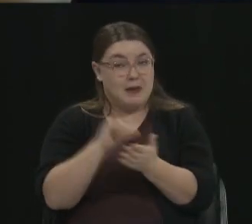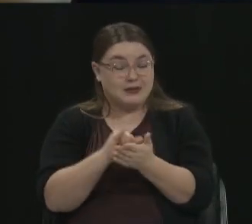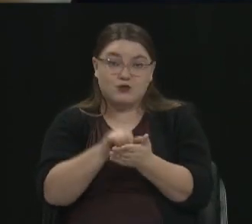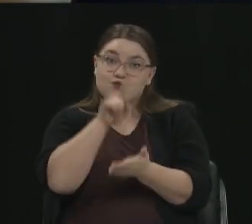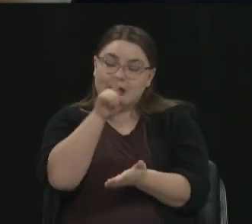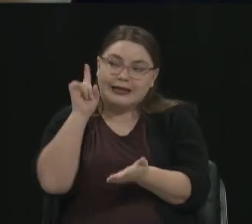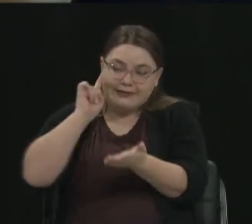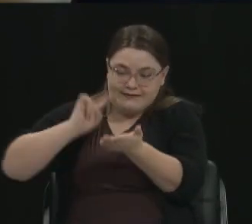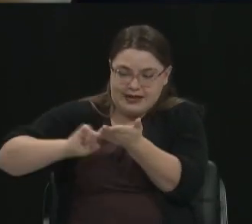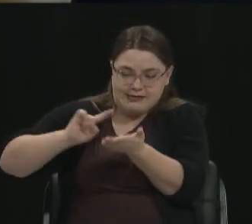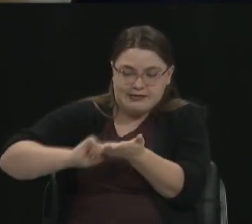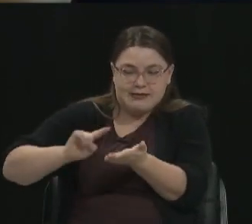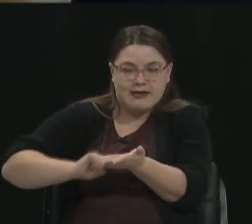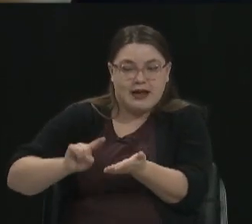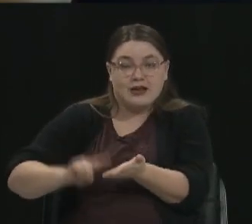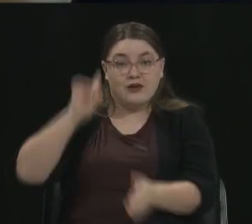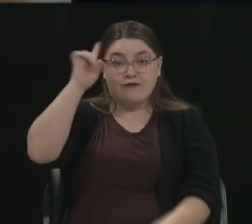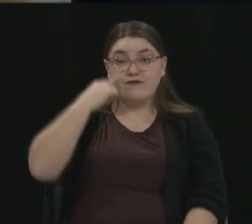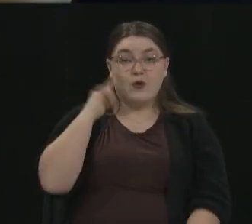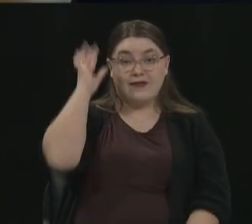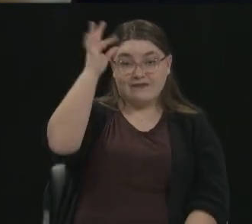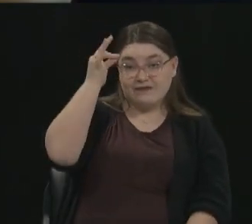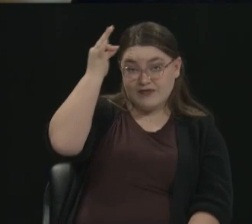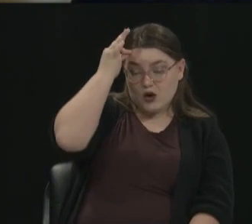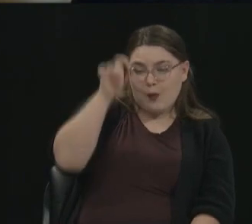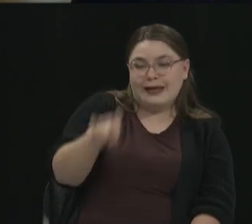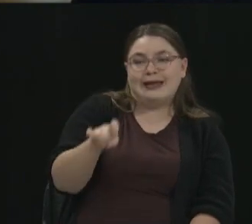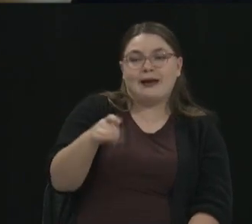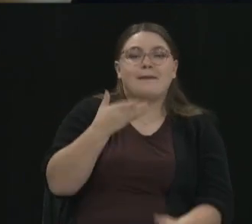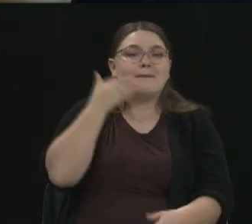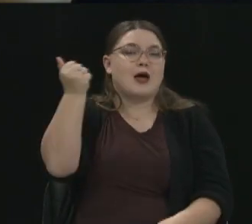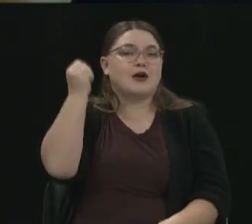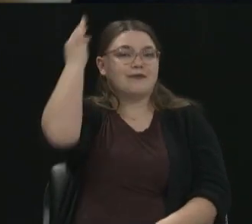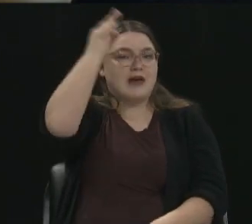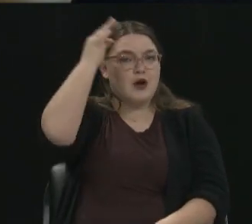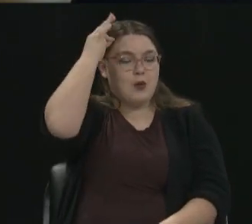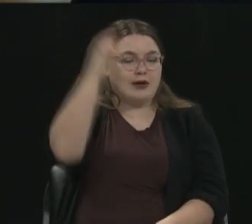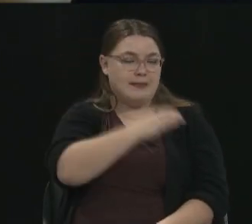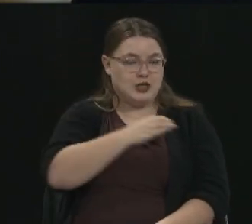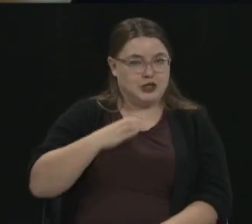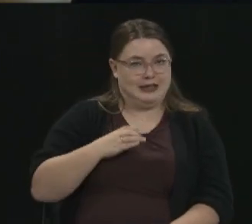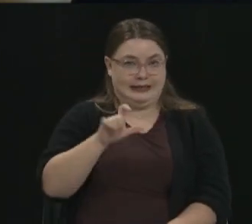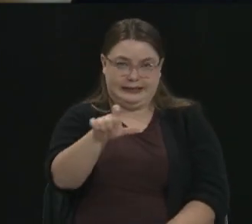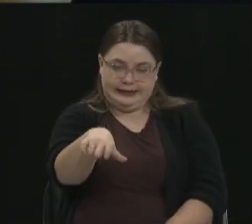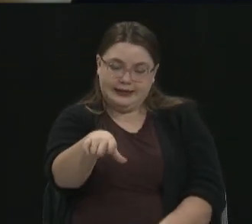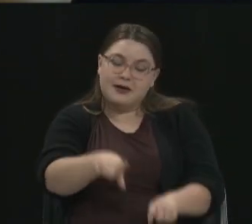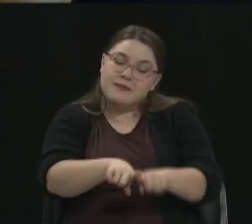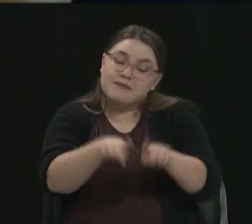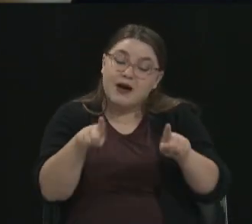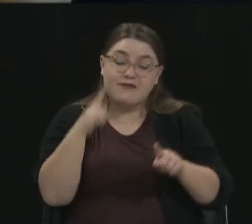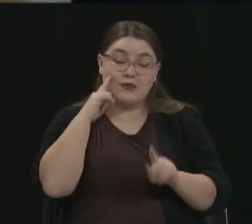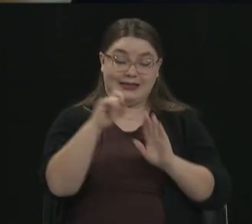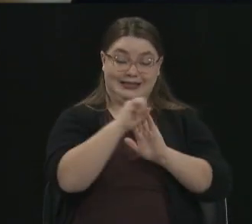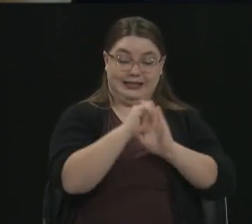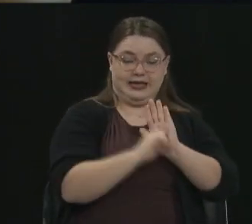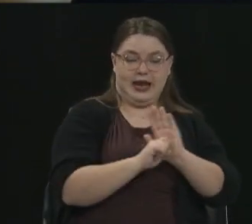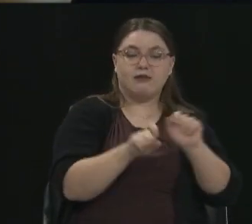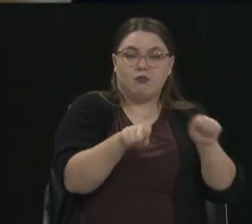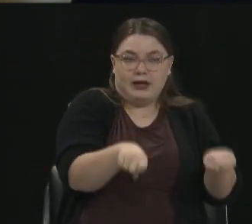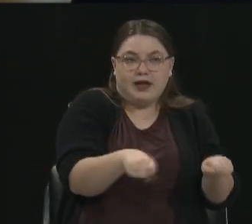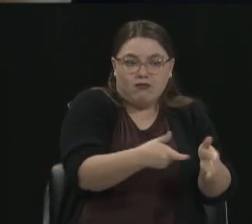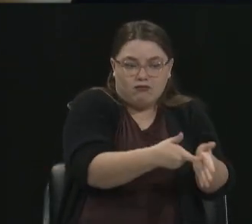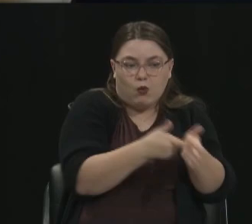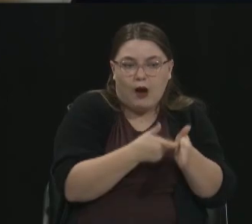federal level, an improved federal election commission, but at the state level, we can require groups to report who spent the